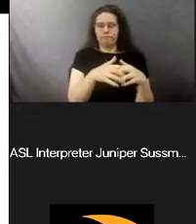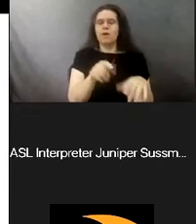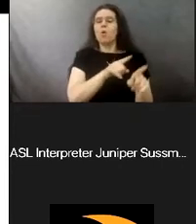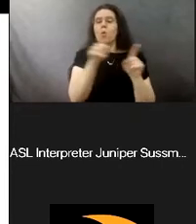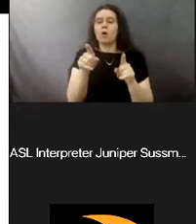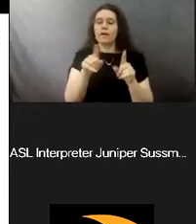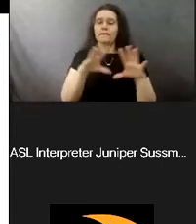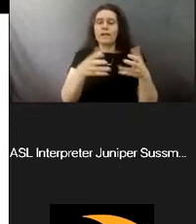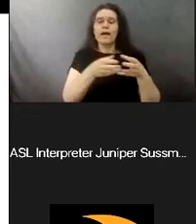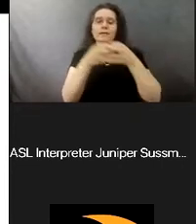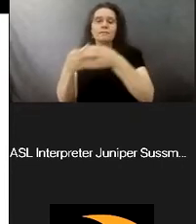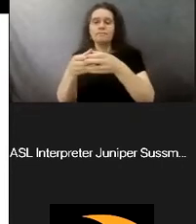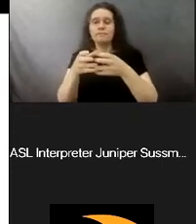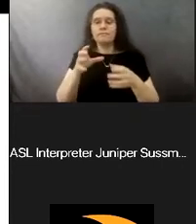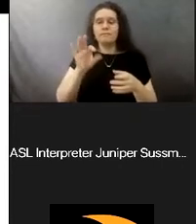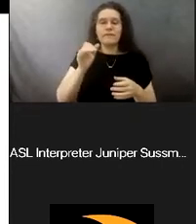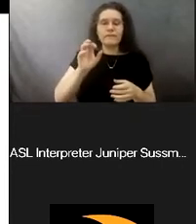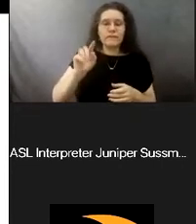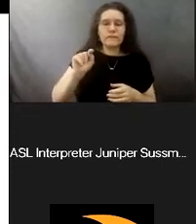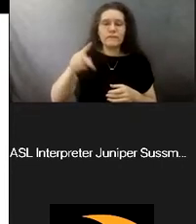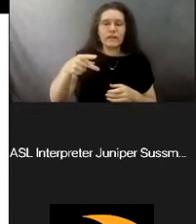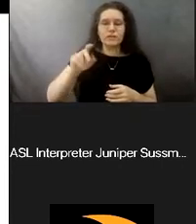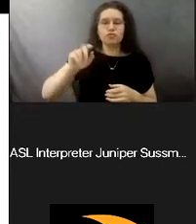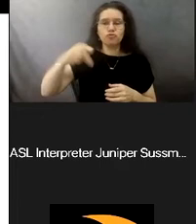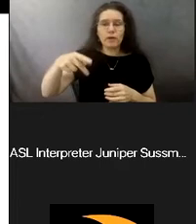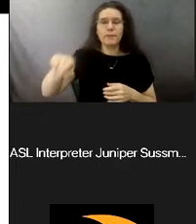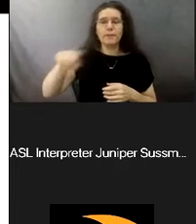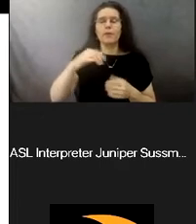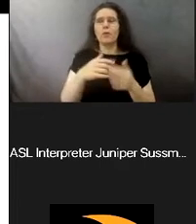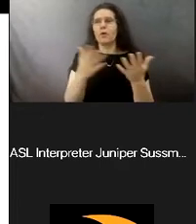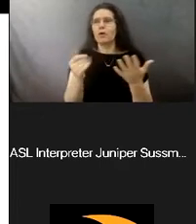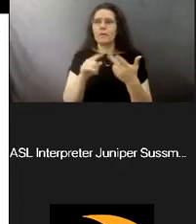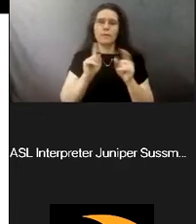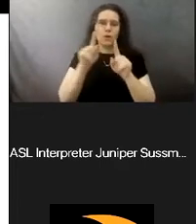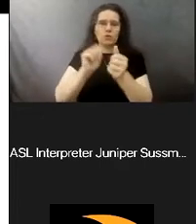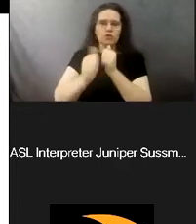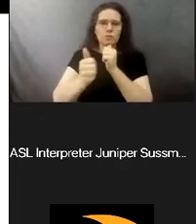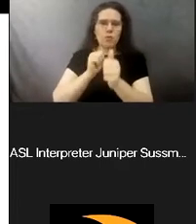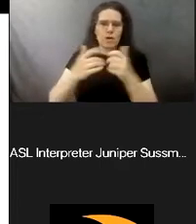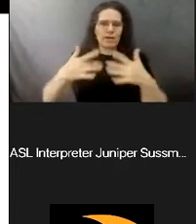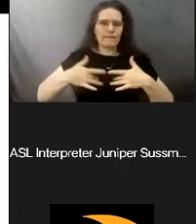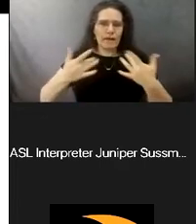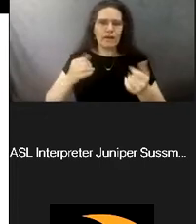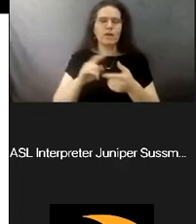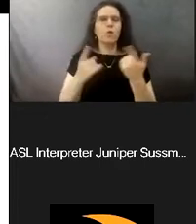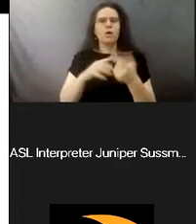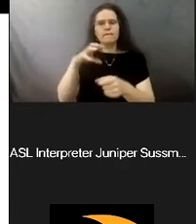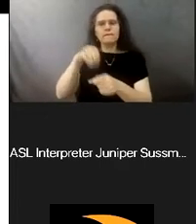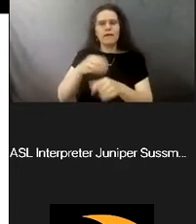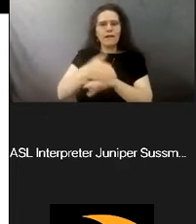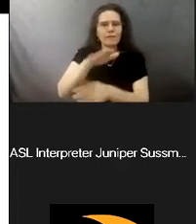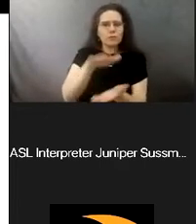child's riding the bus or participating in extracurricular activities like sports or music or different things like